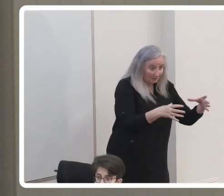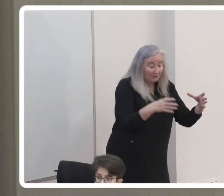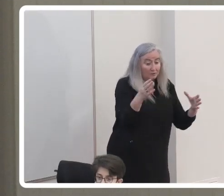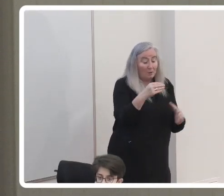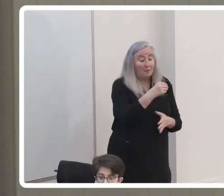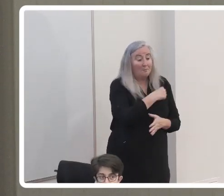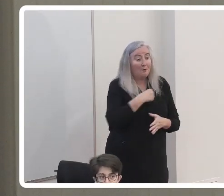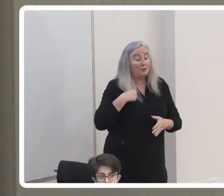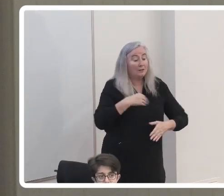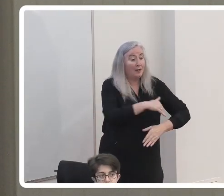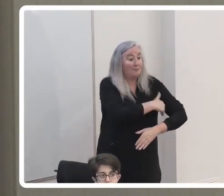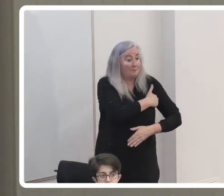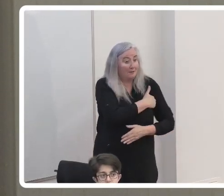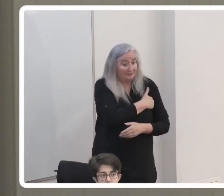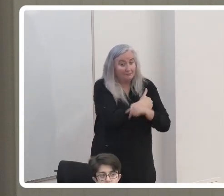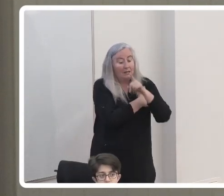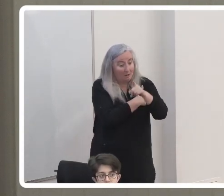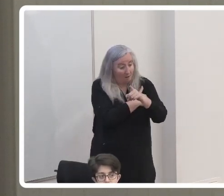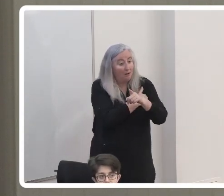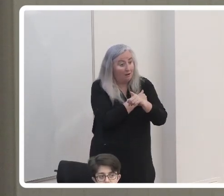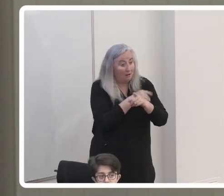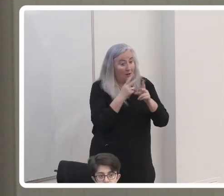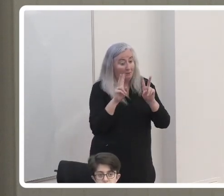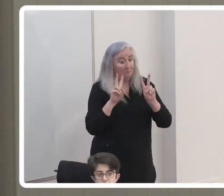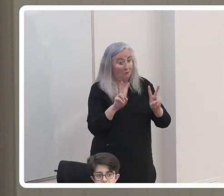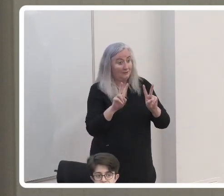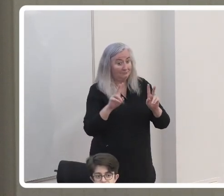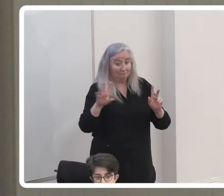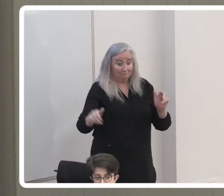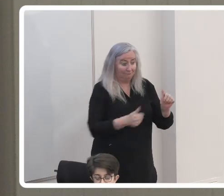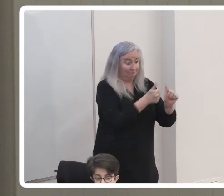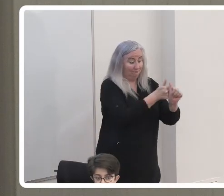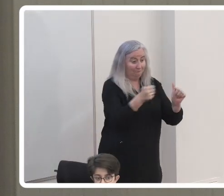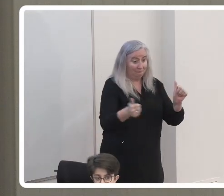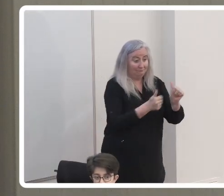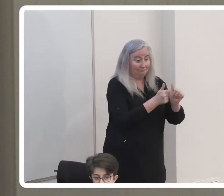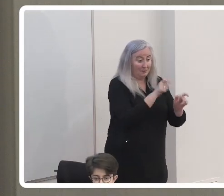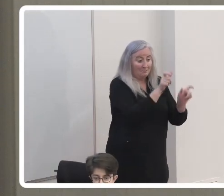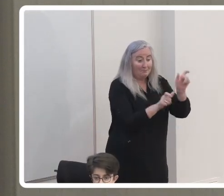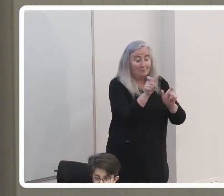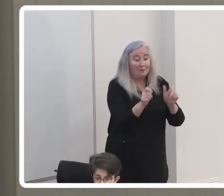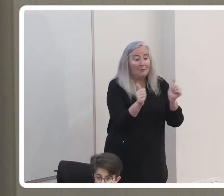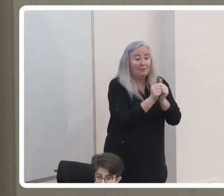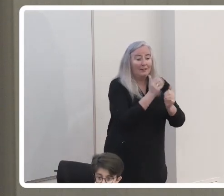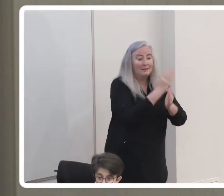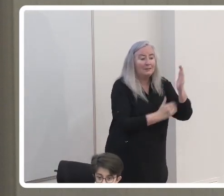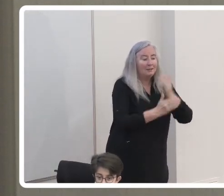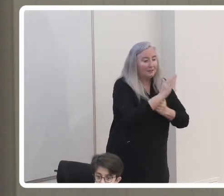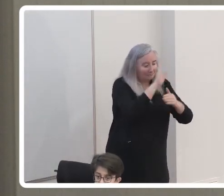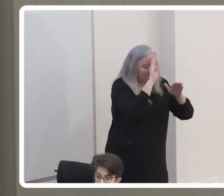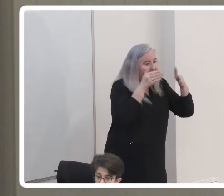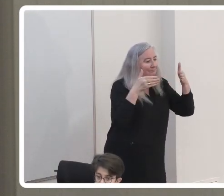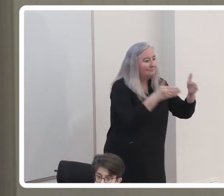Ombudsman Office has long served as a crucial ally for people with disabilities. However, their focus on disability rights of women